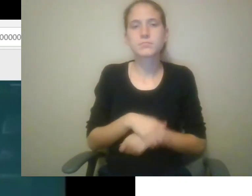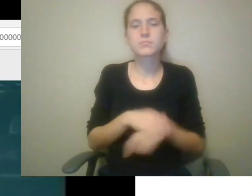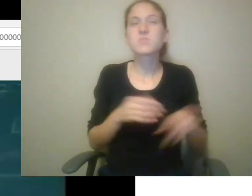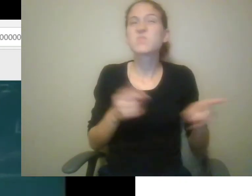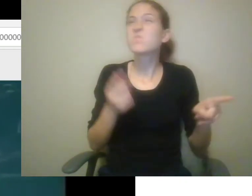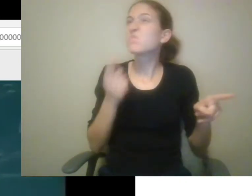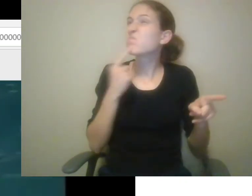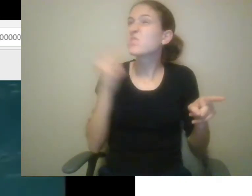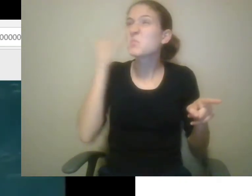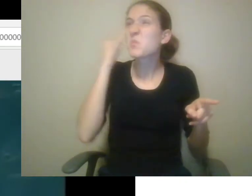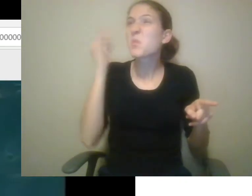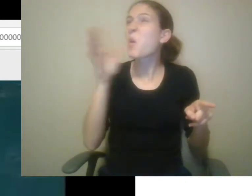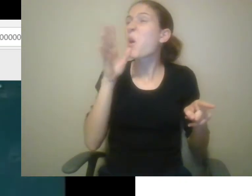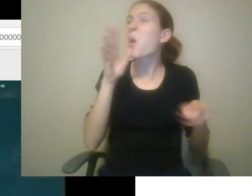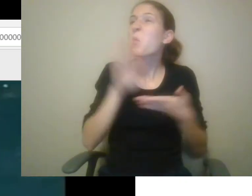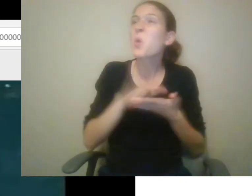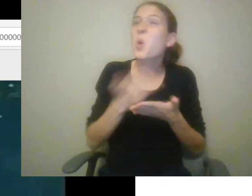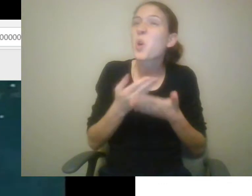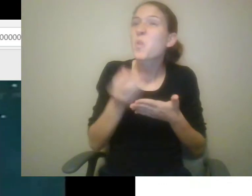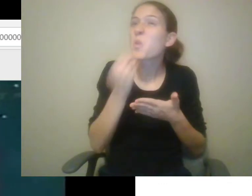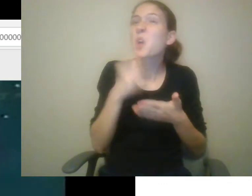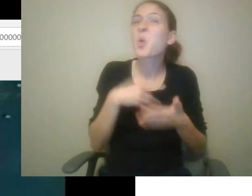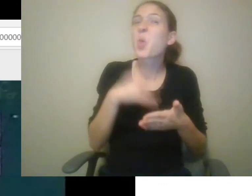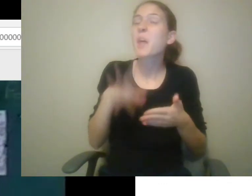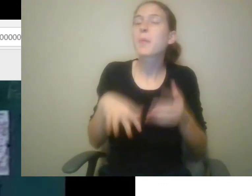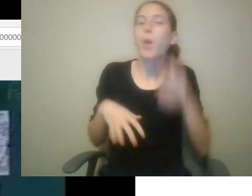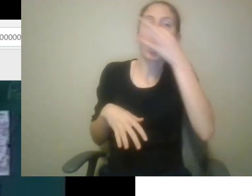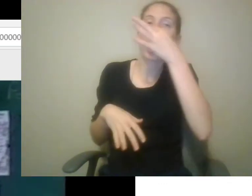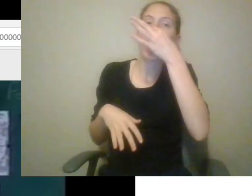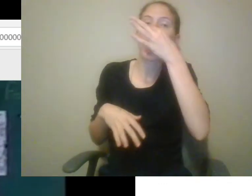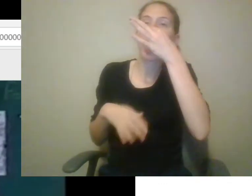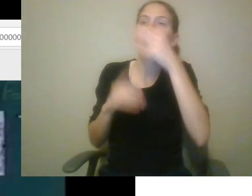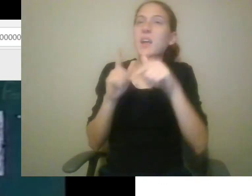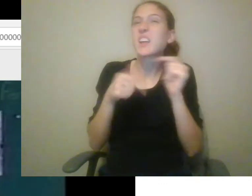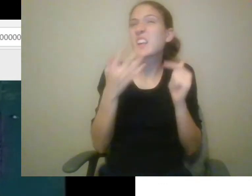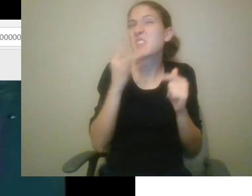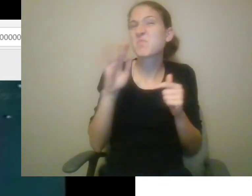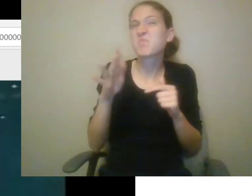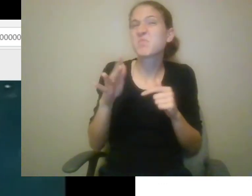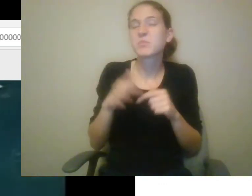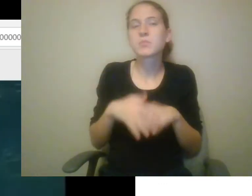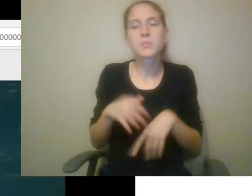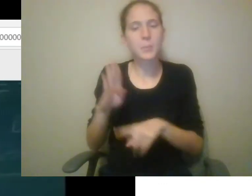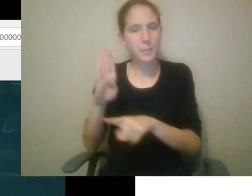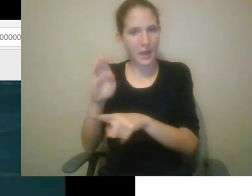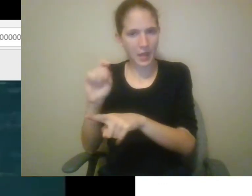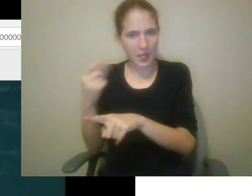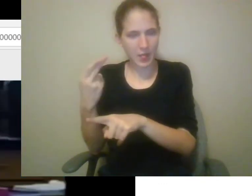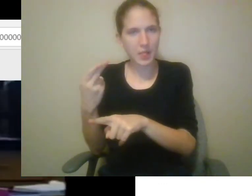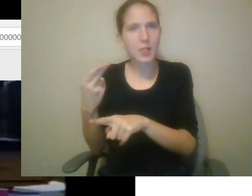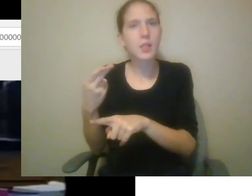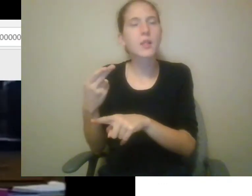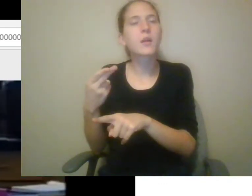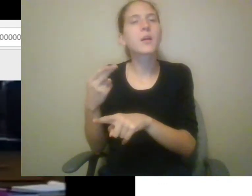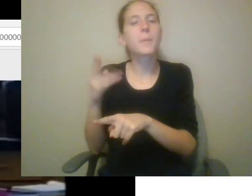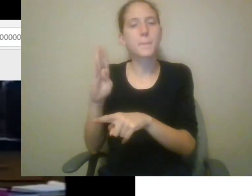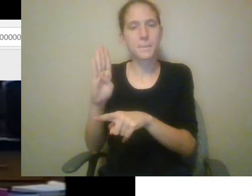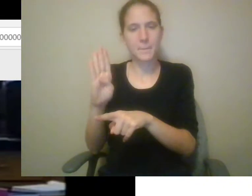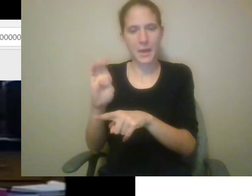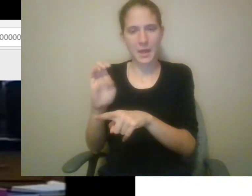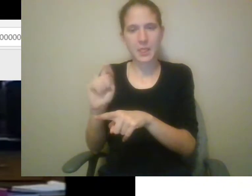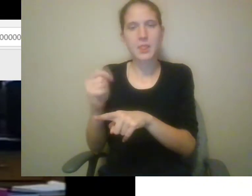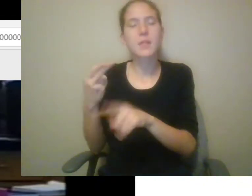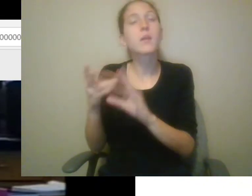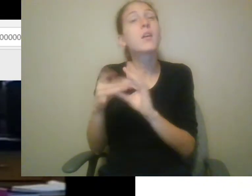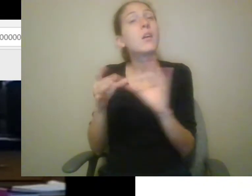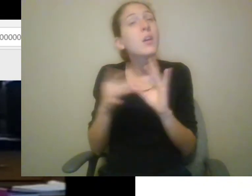my mom. That's exactly it. All right, Beth. I do that with spinach ones. Yes. I can still taste